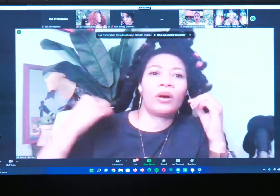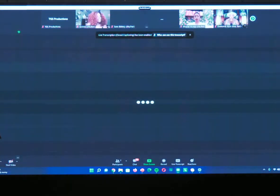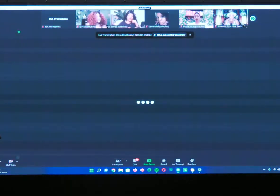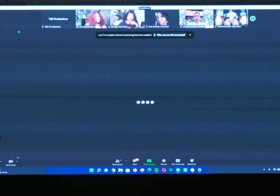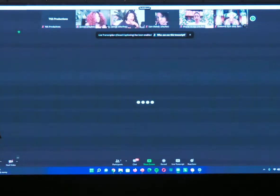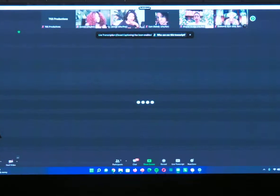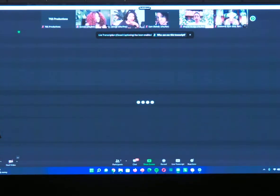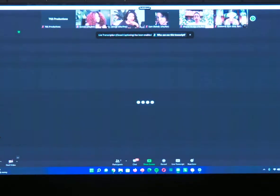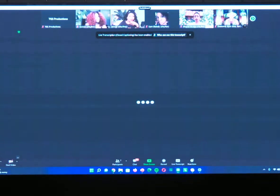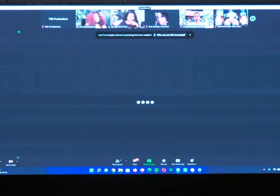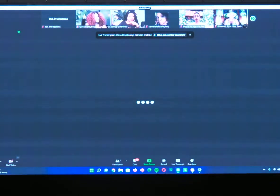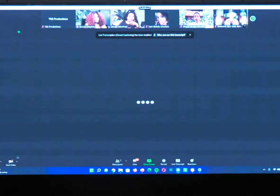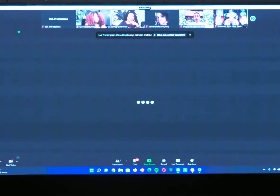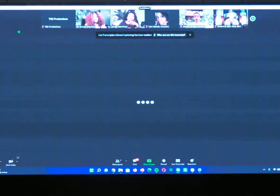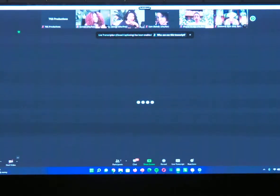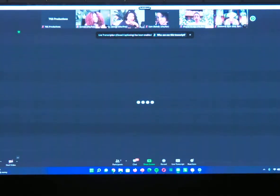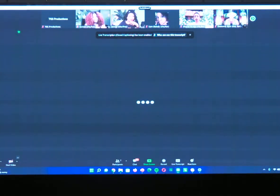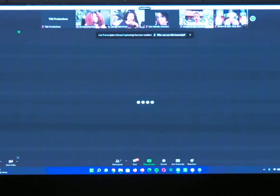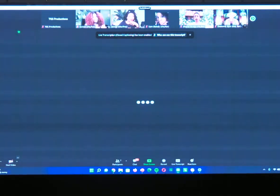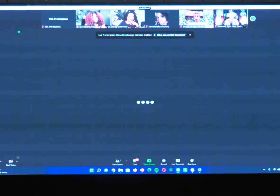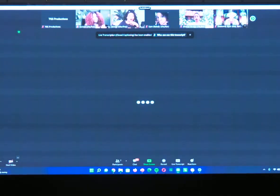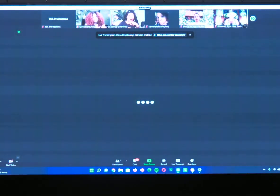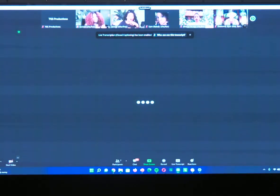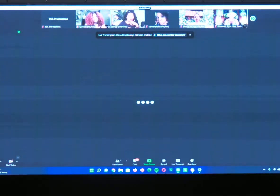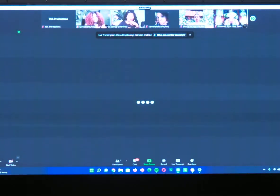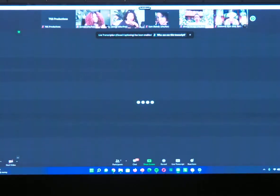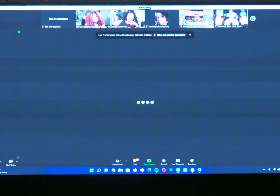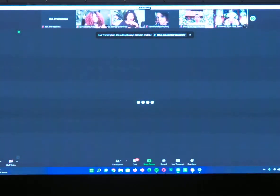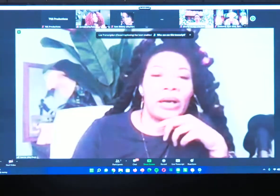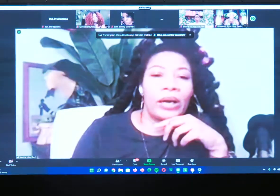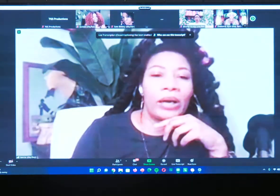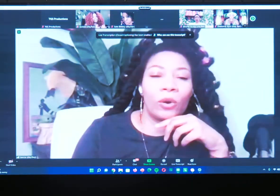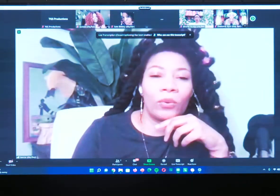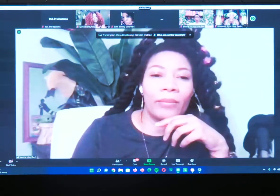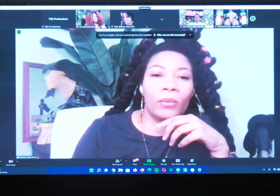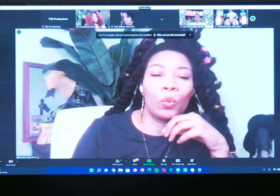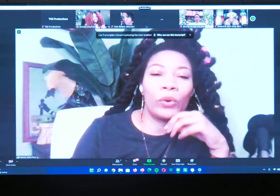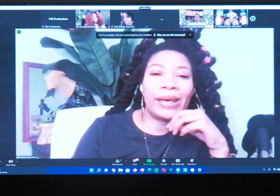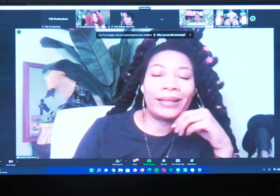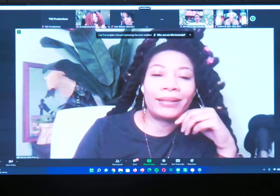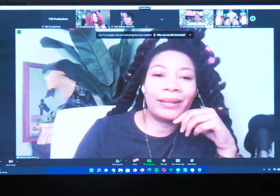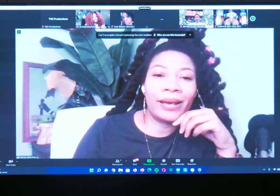No, it's not you. It's not you. It's just, we're just going to turn the volume up a little bit.